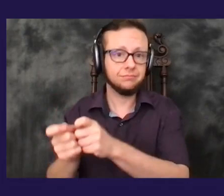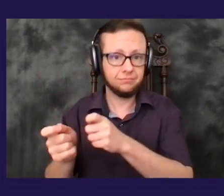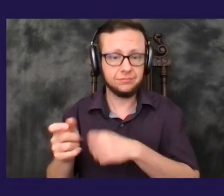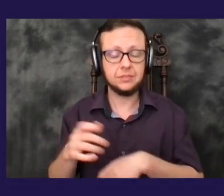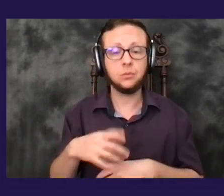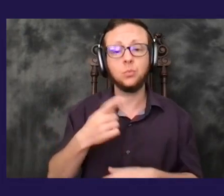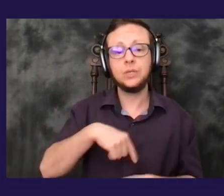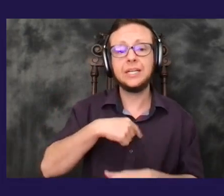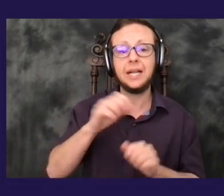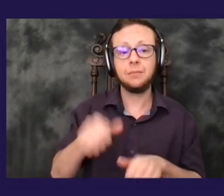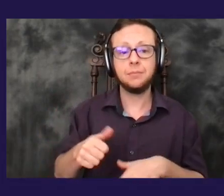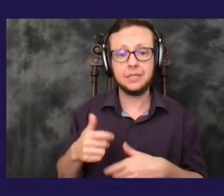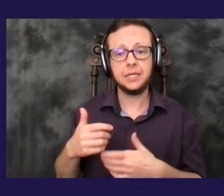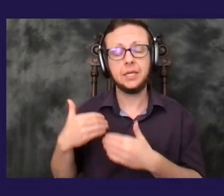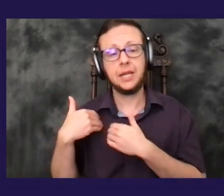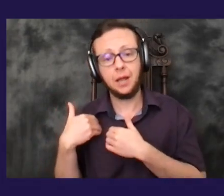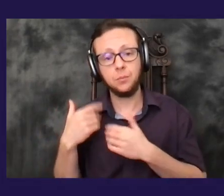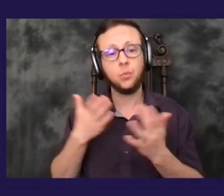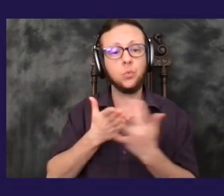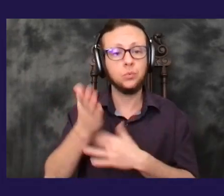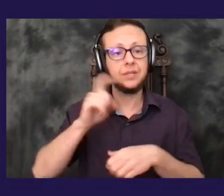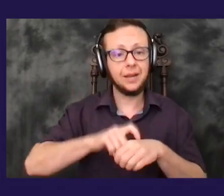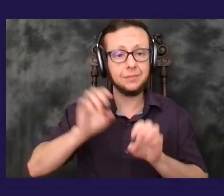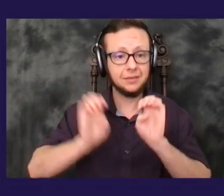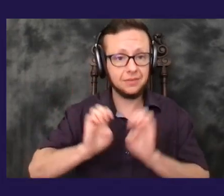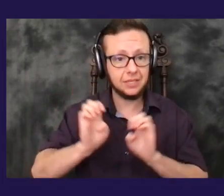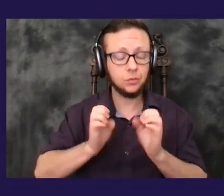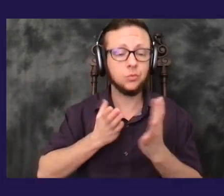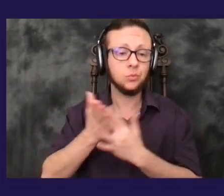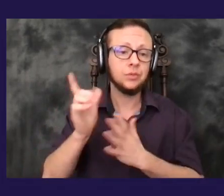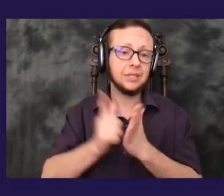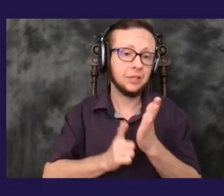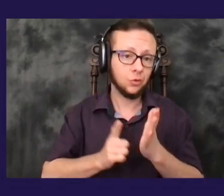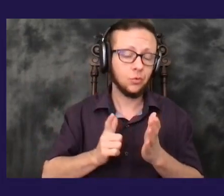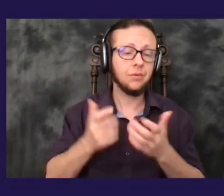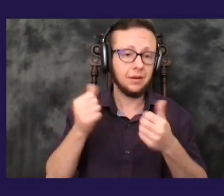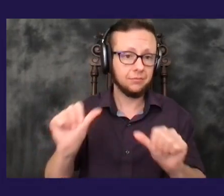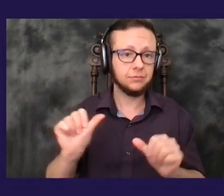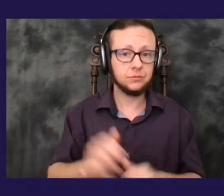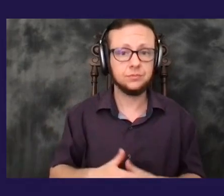through timely evaluation of our legal efforts. Next slide, please.